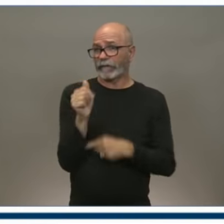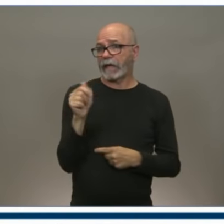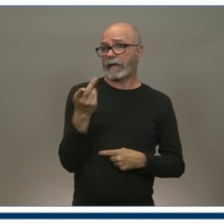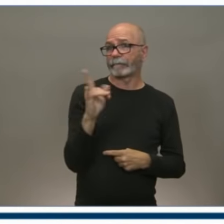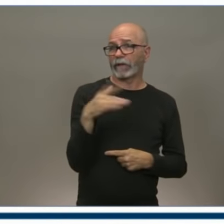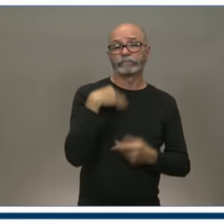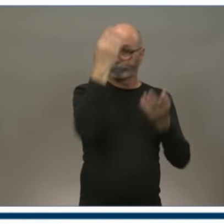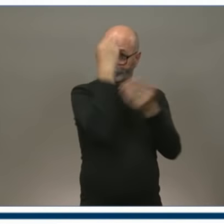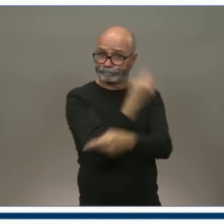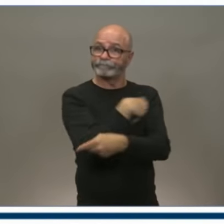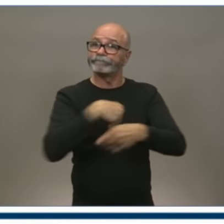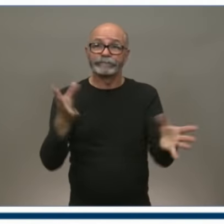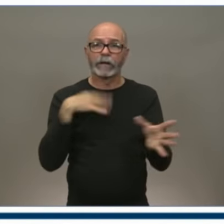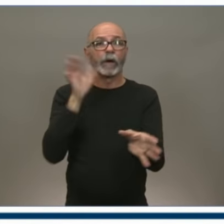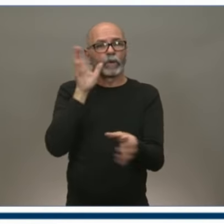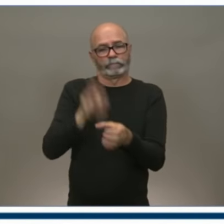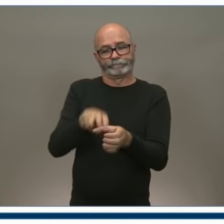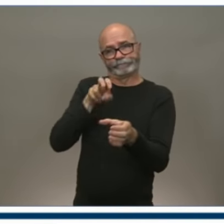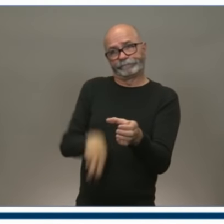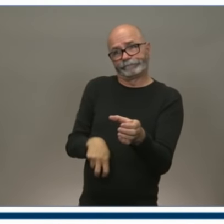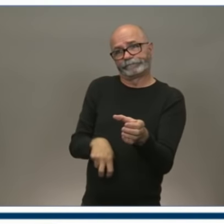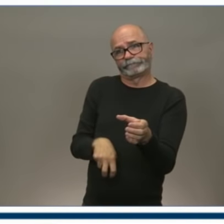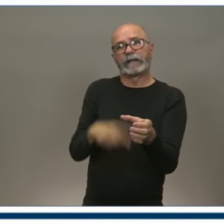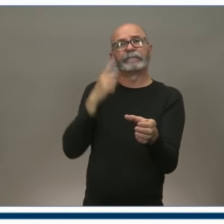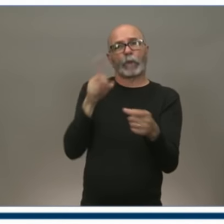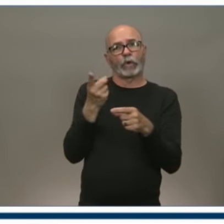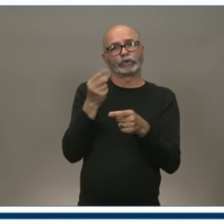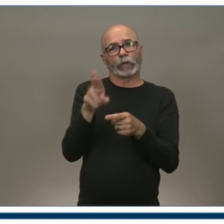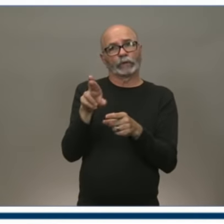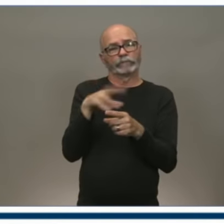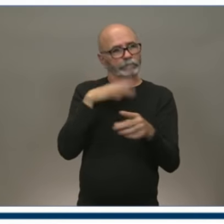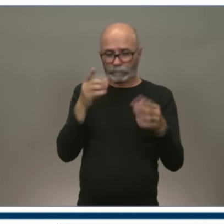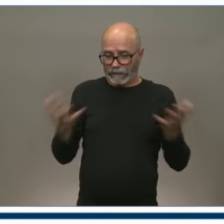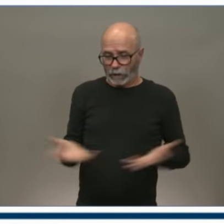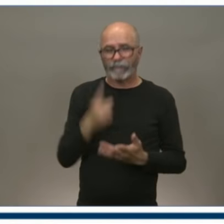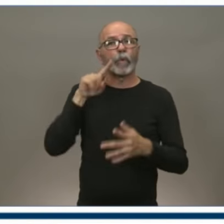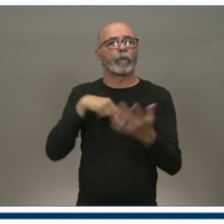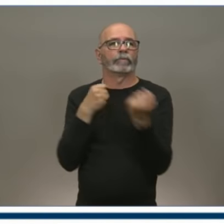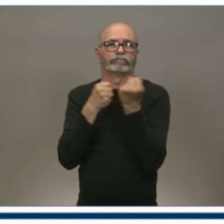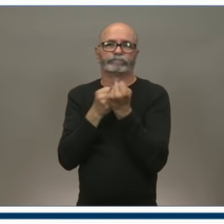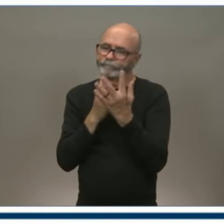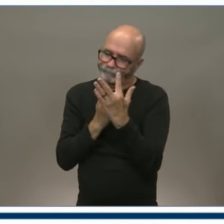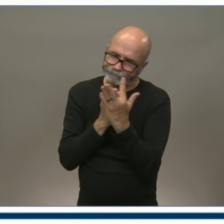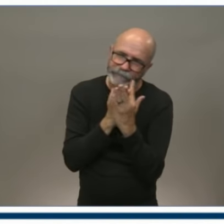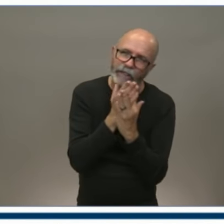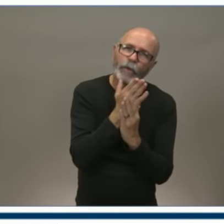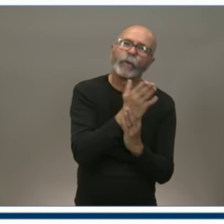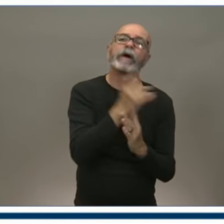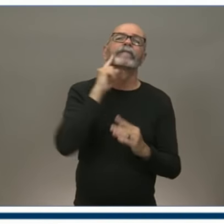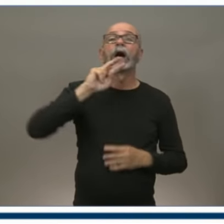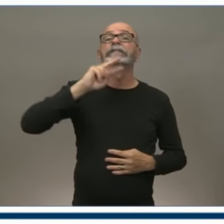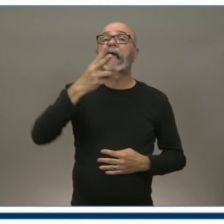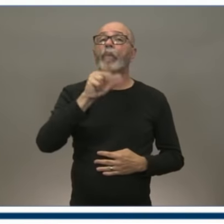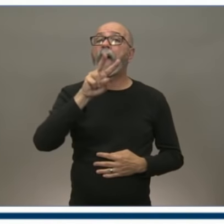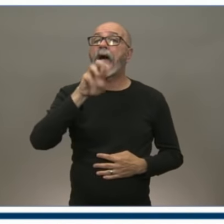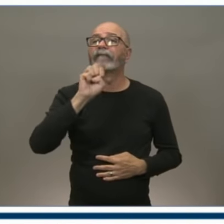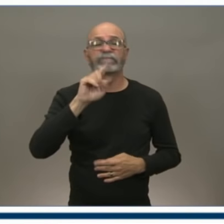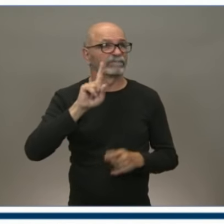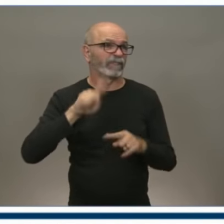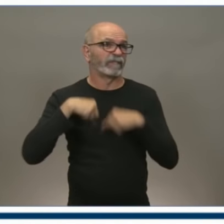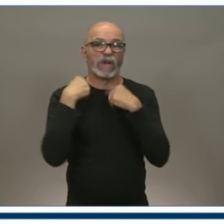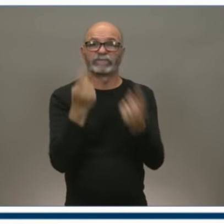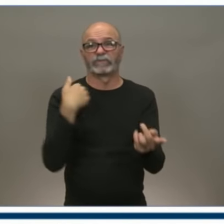support Dr. Strang Public Health and to work with Nova Scotians to find our way through the second wave. Most Nova Scotians would understand